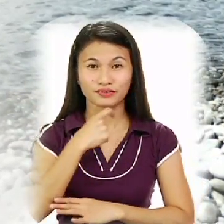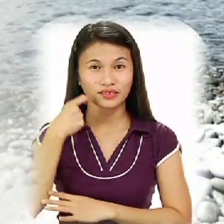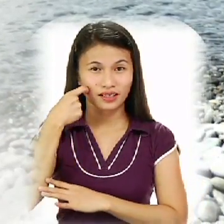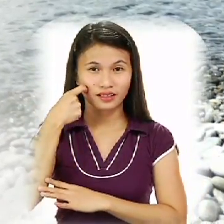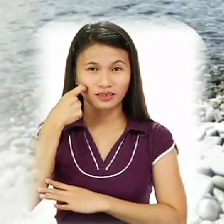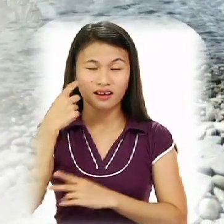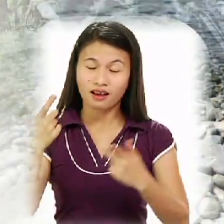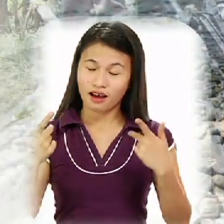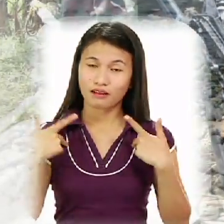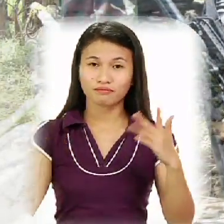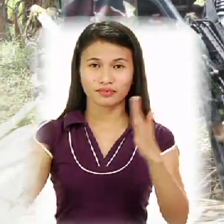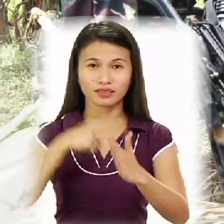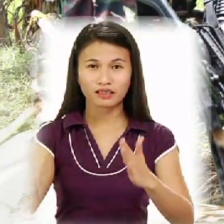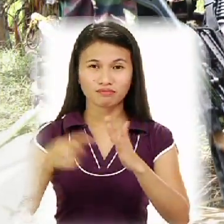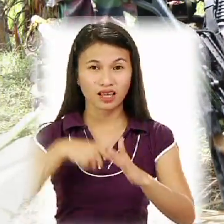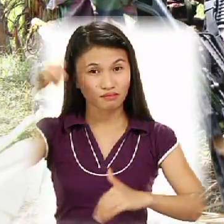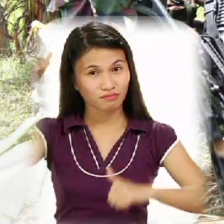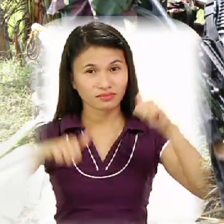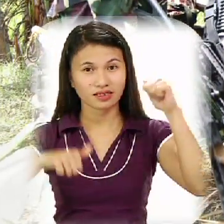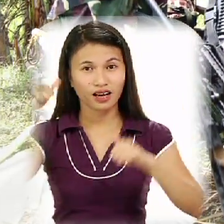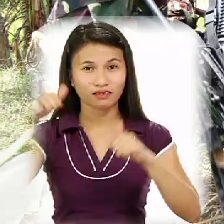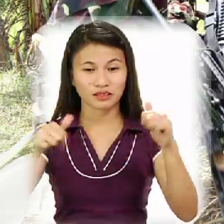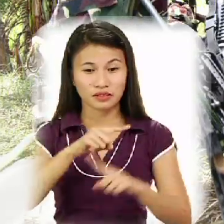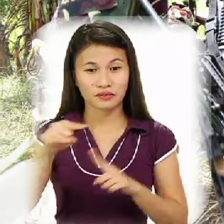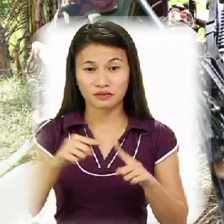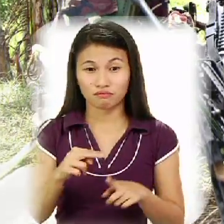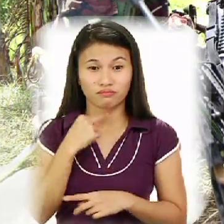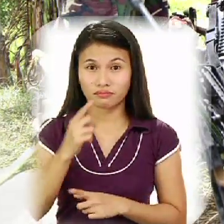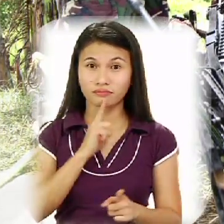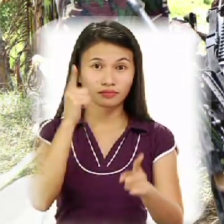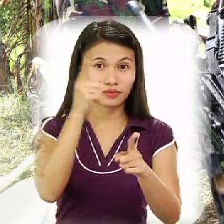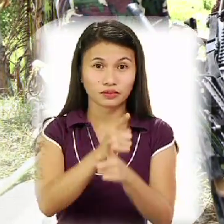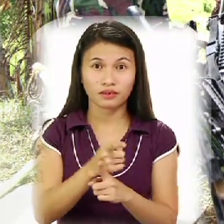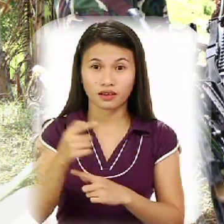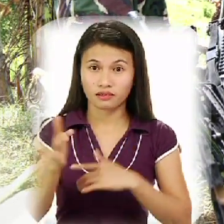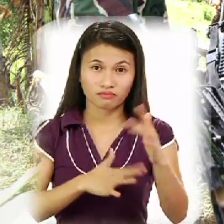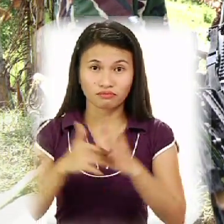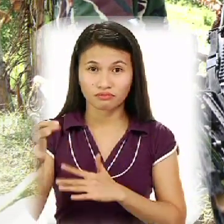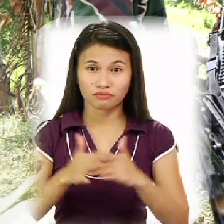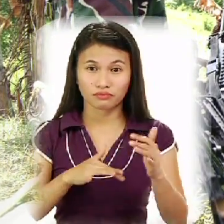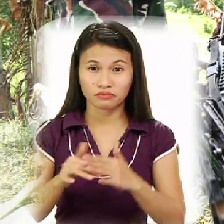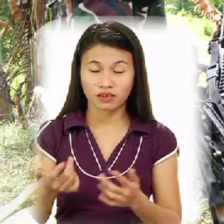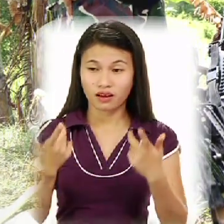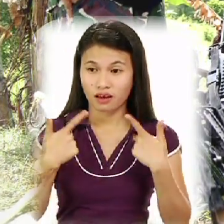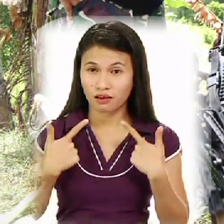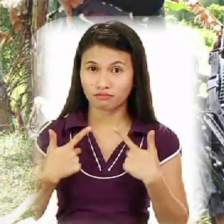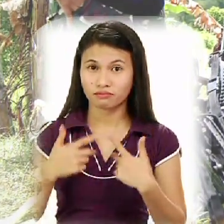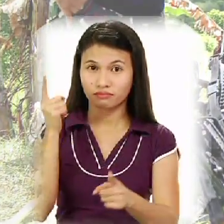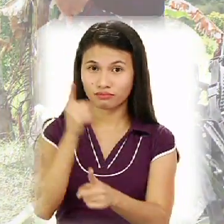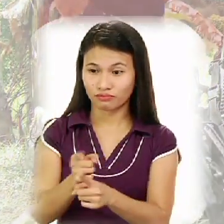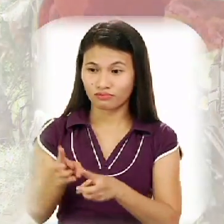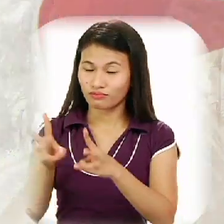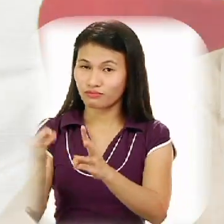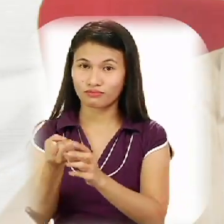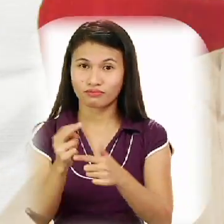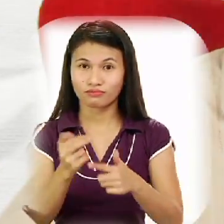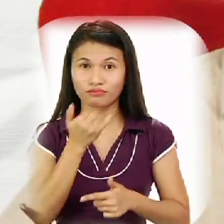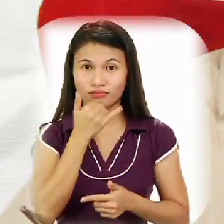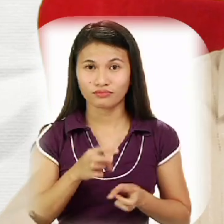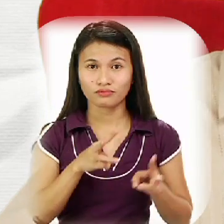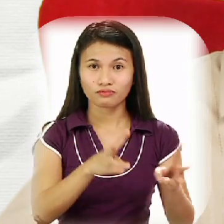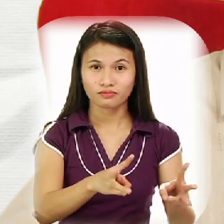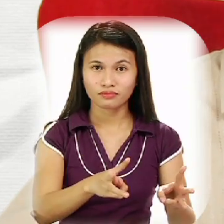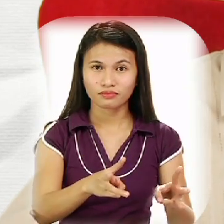dryness. There are moments of doubt when we are not sure anymore whether we are taking the right path.